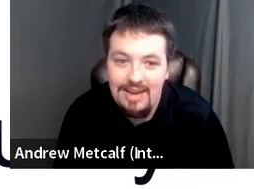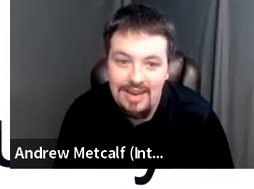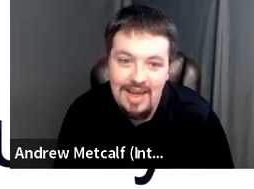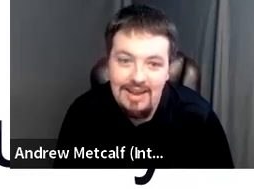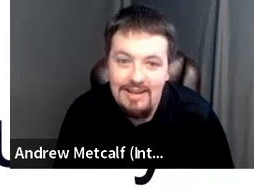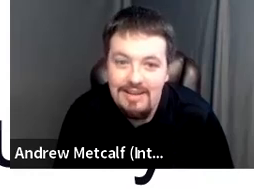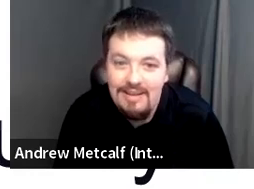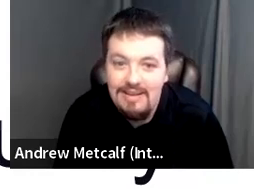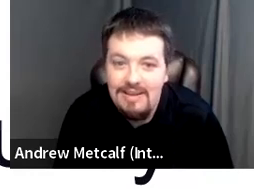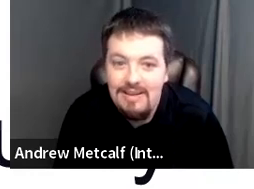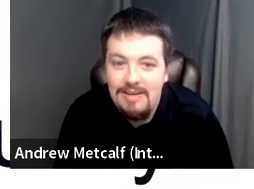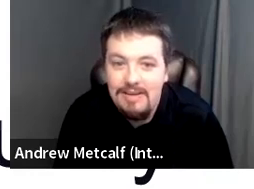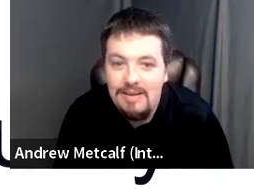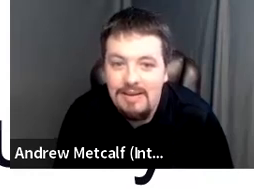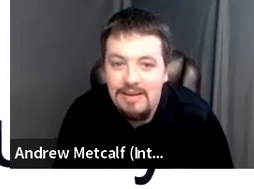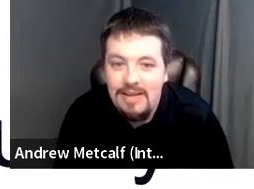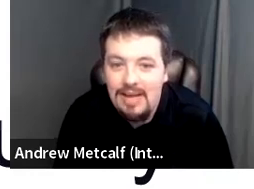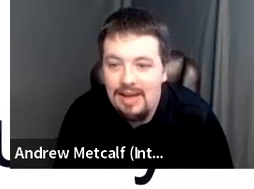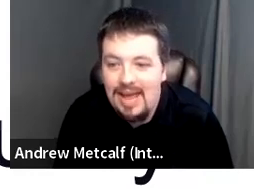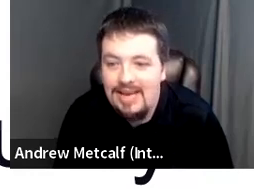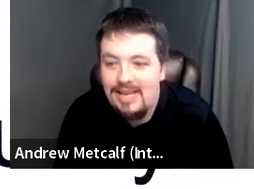France, Gallaudet,